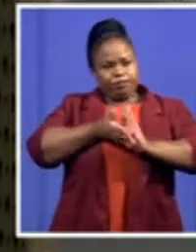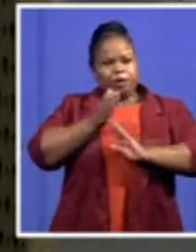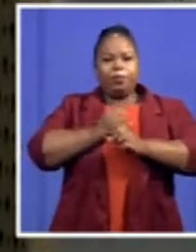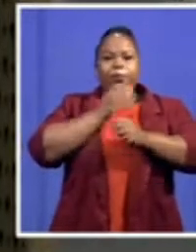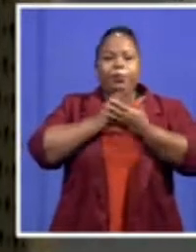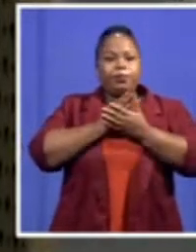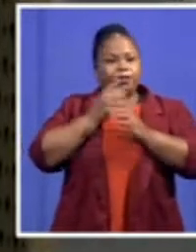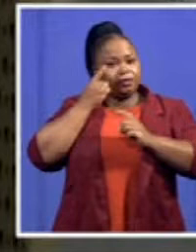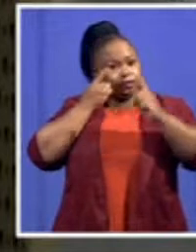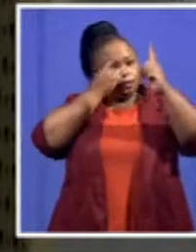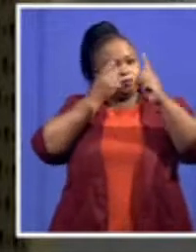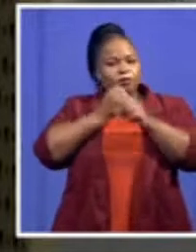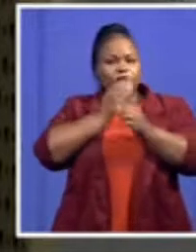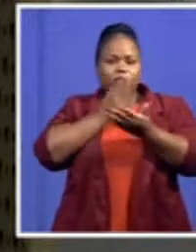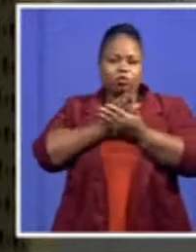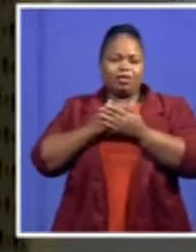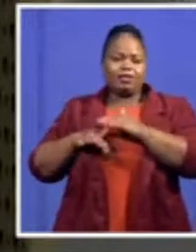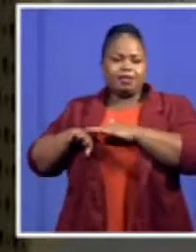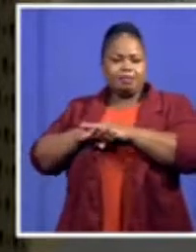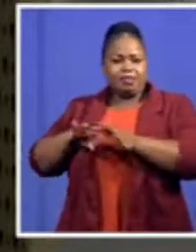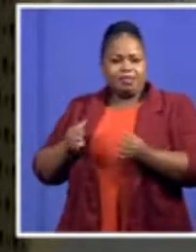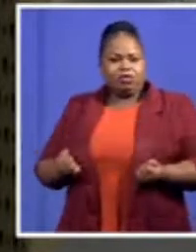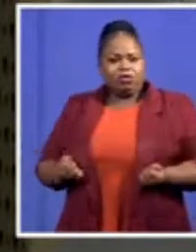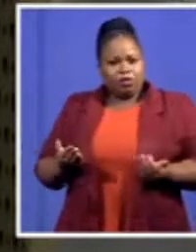most basic of services are delivered to the people.